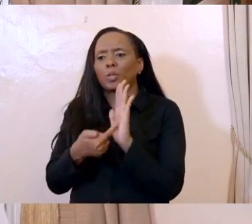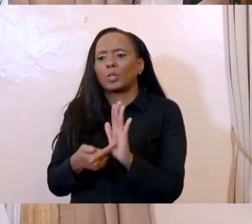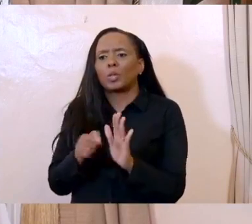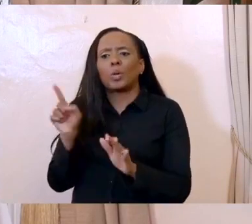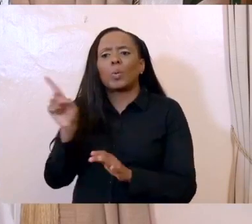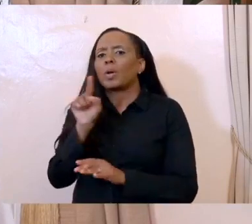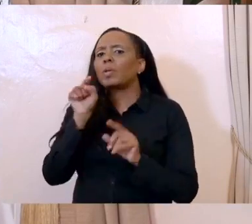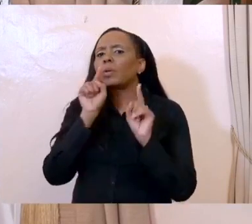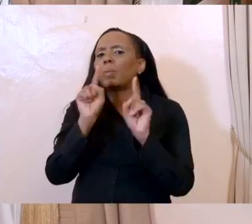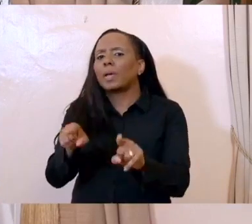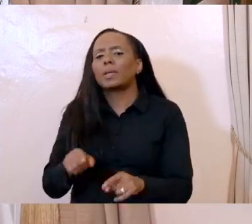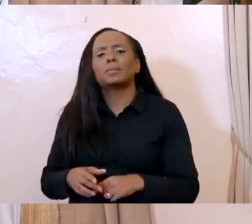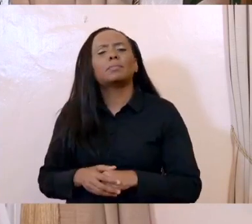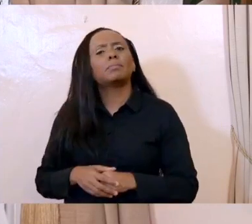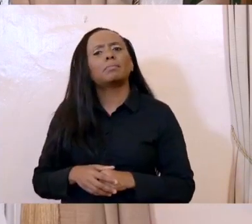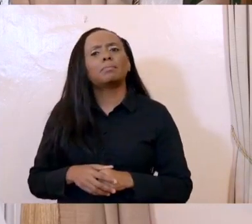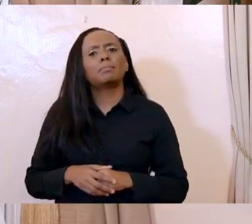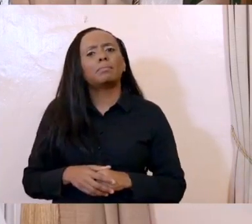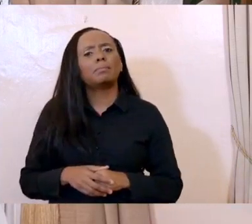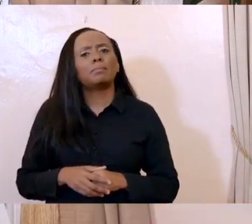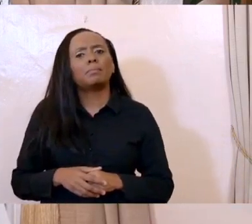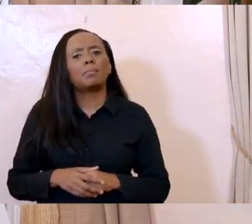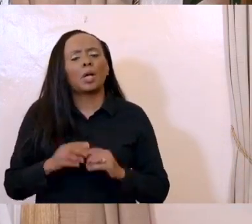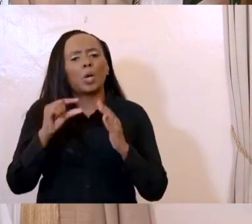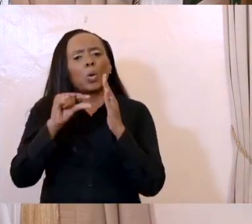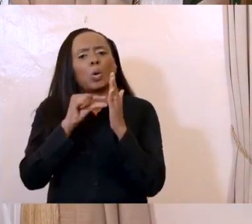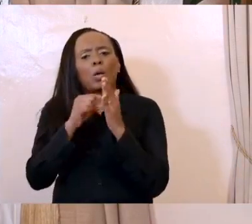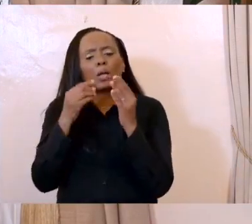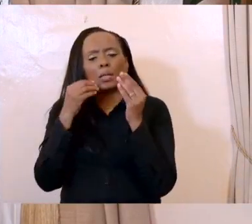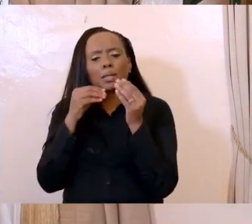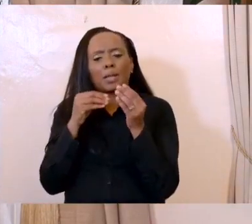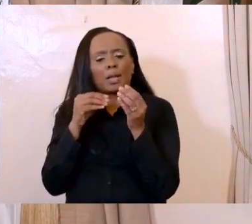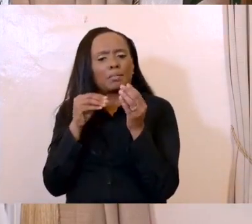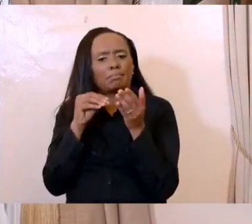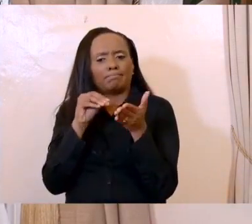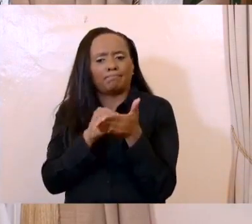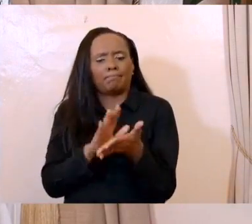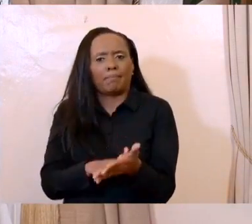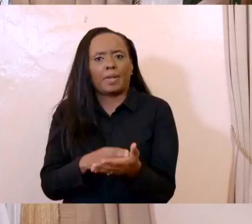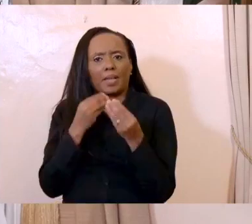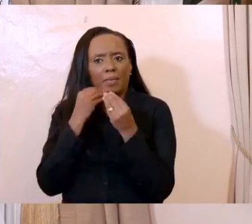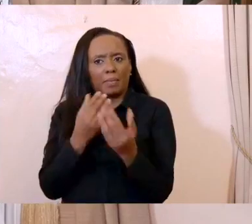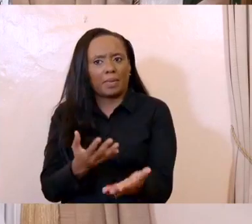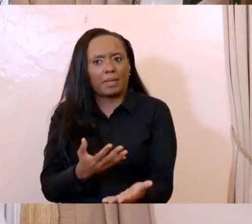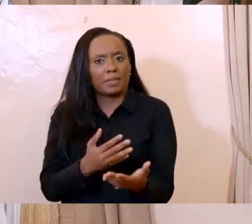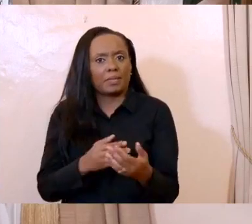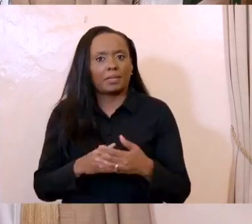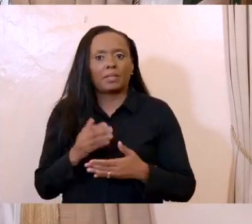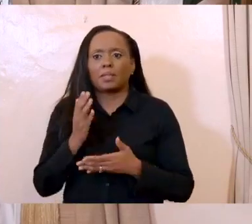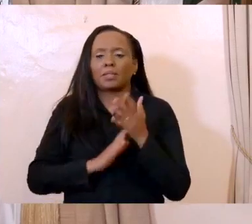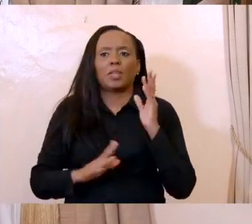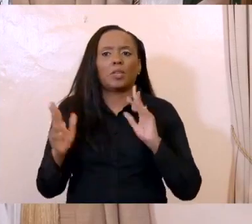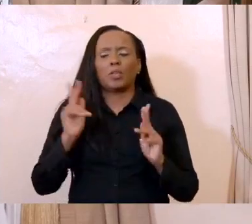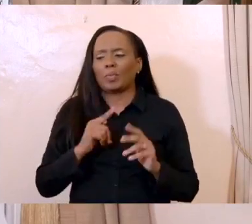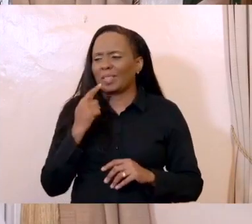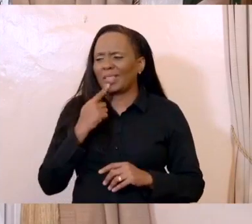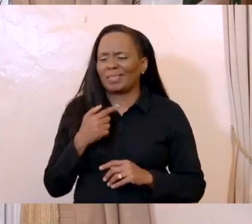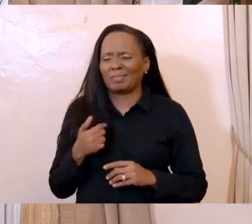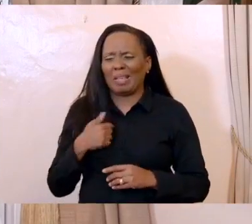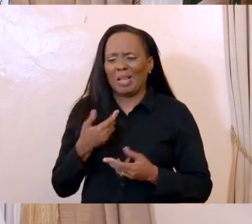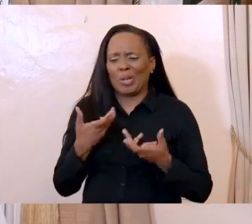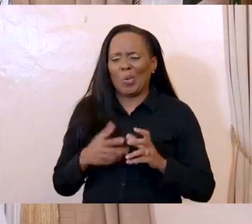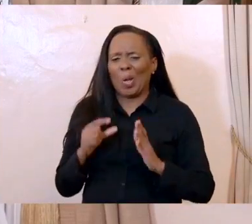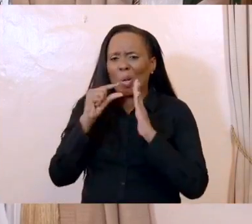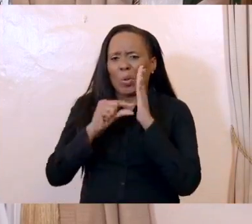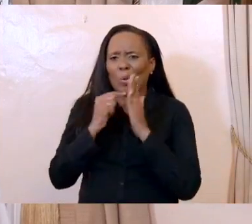2 weeks, right? Now, obviously, some people are very concerned about Google knowing those things, but they